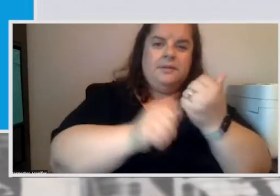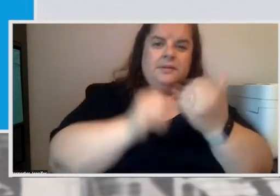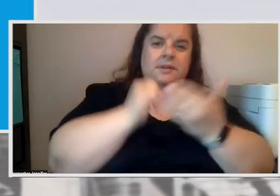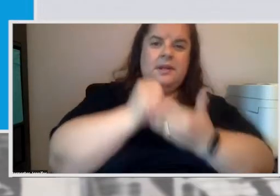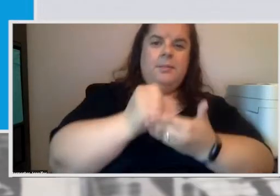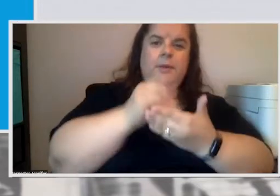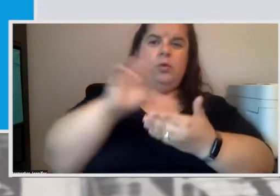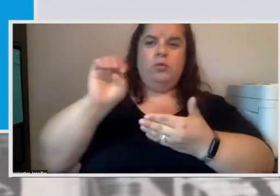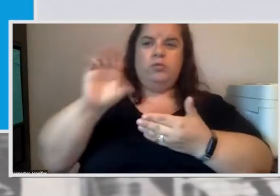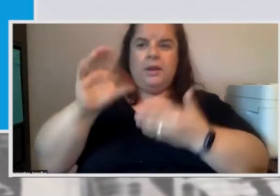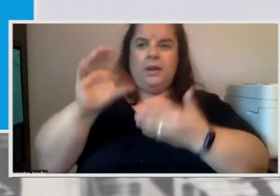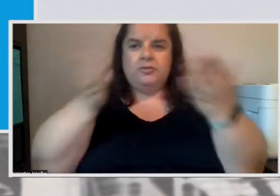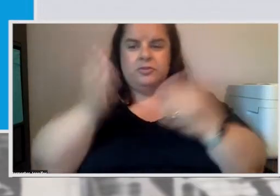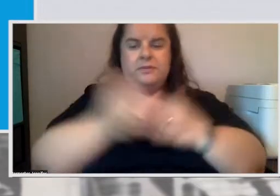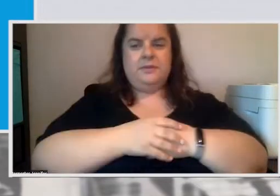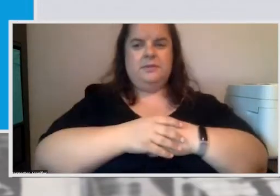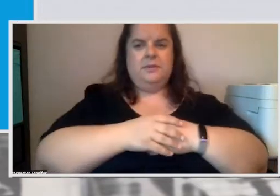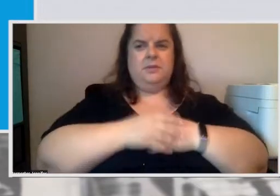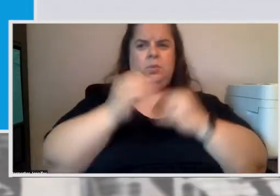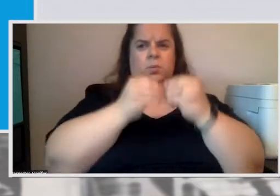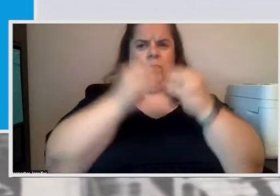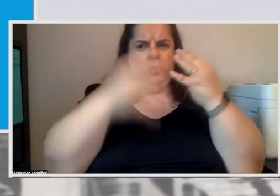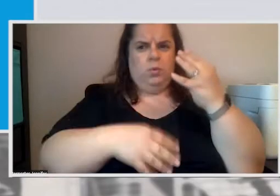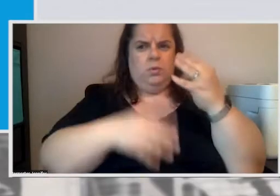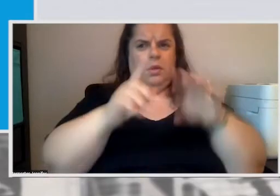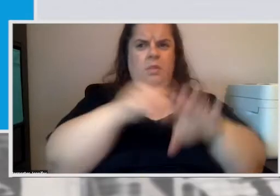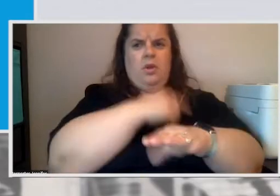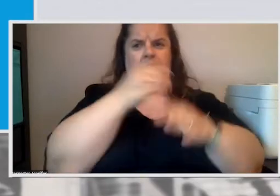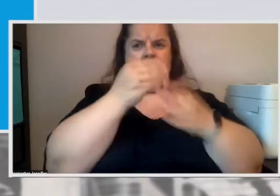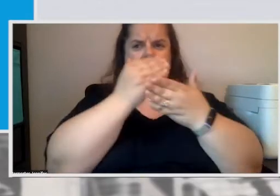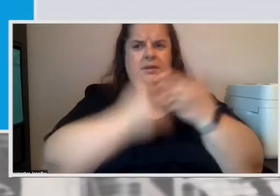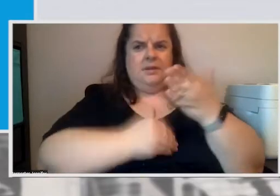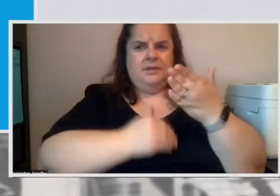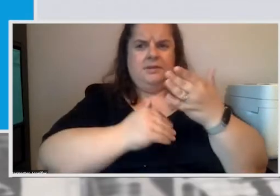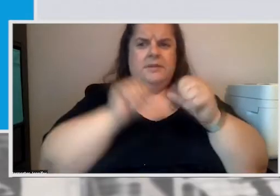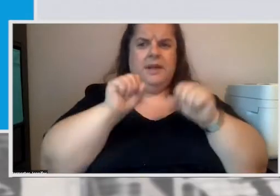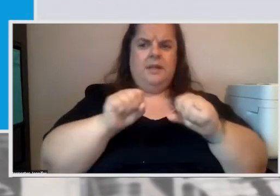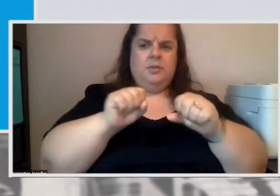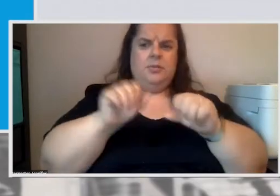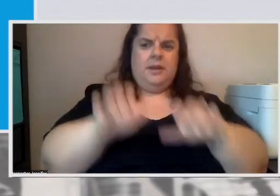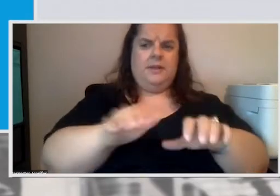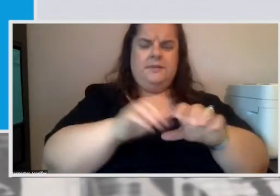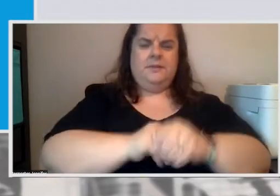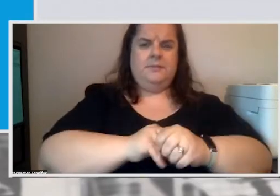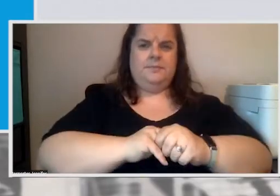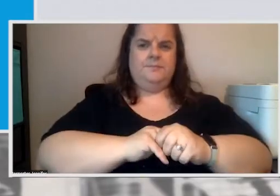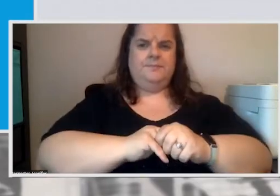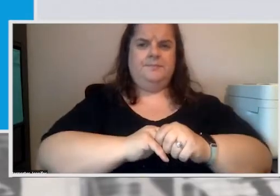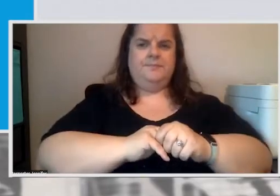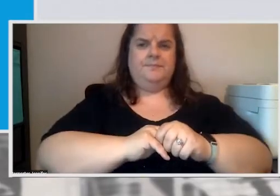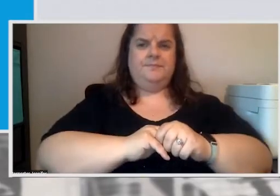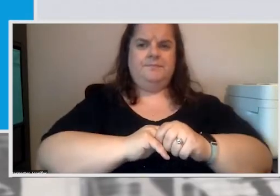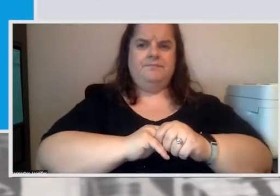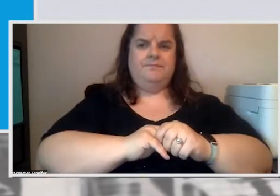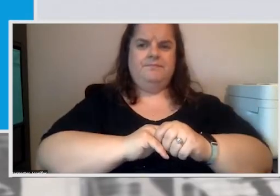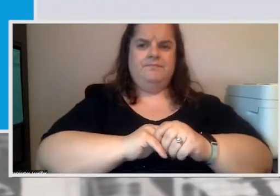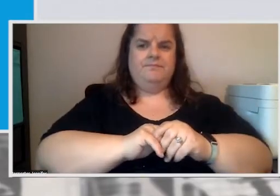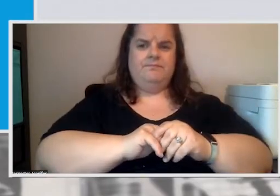services. So, there's really a long list of eligible activities. But as they say, the